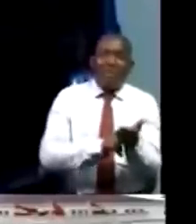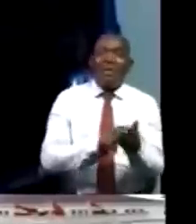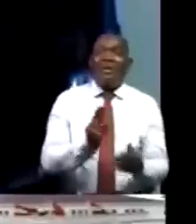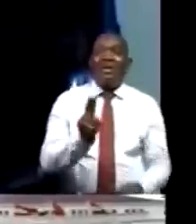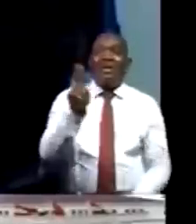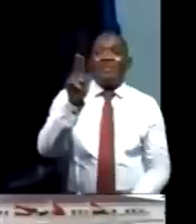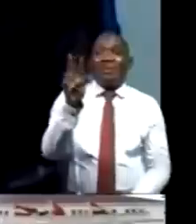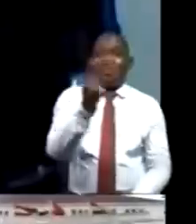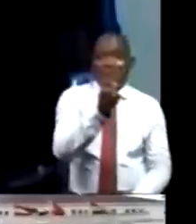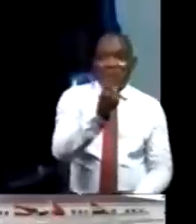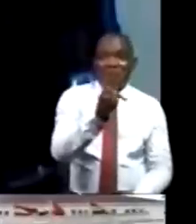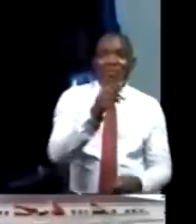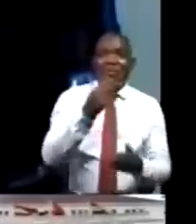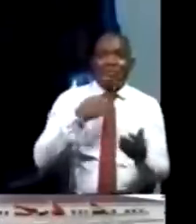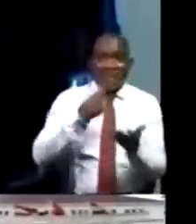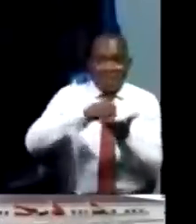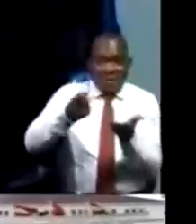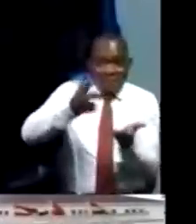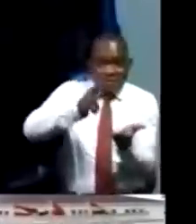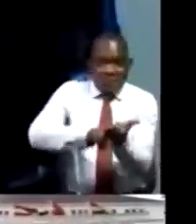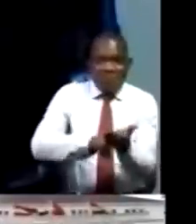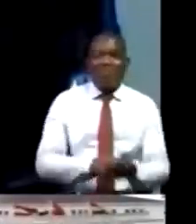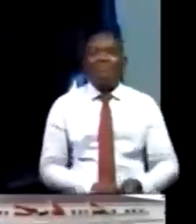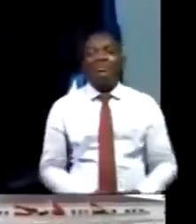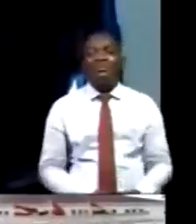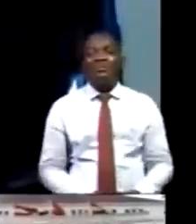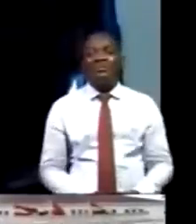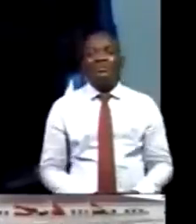Upper West Region.